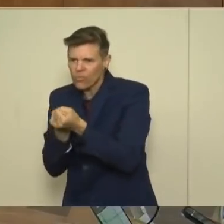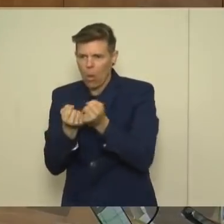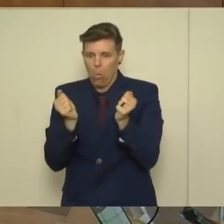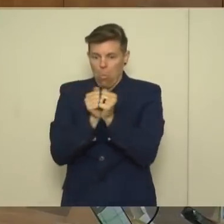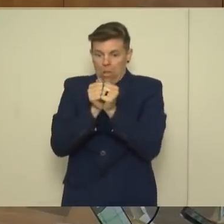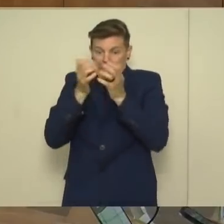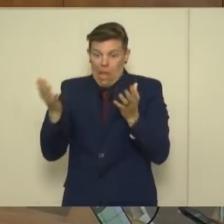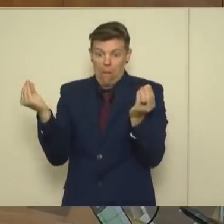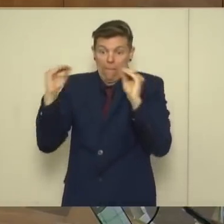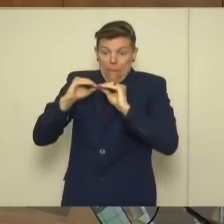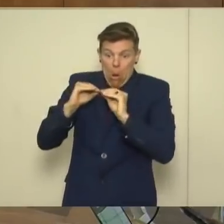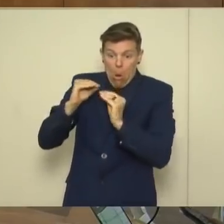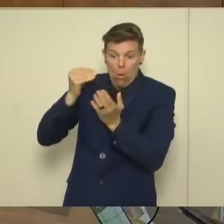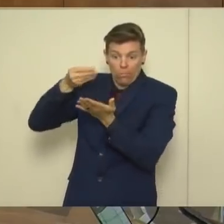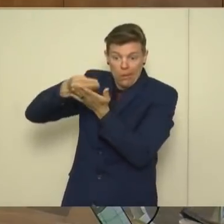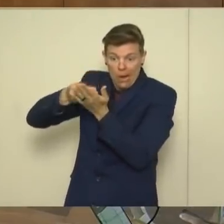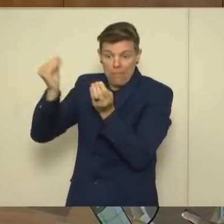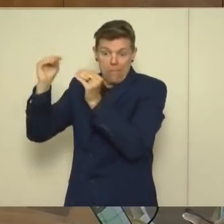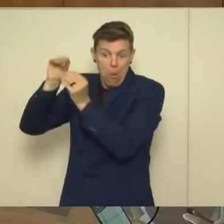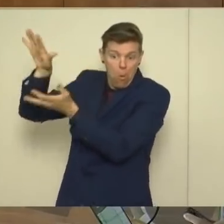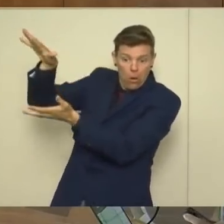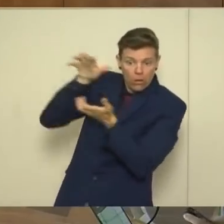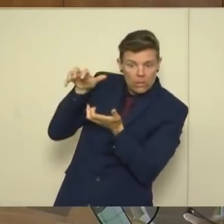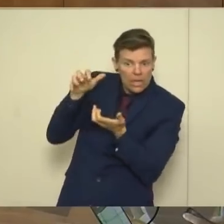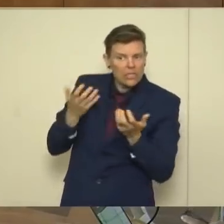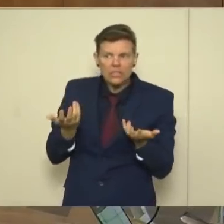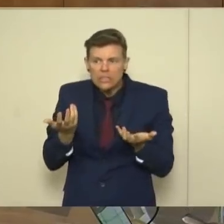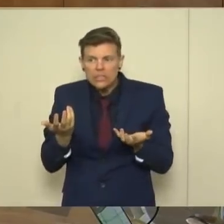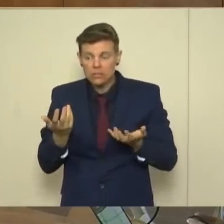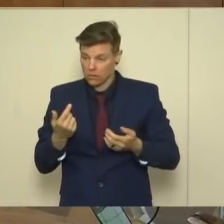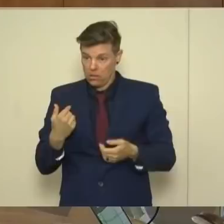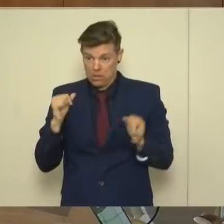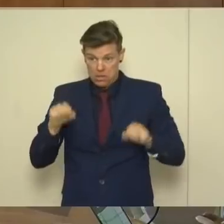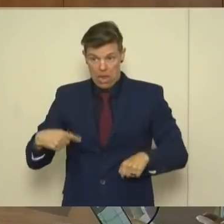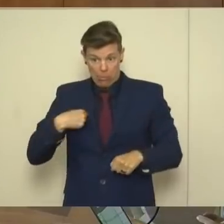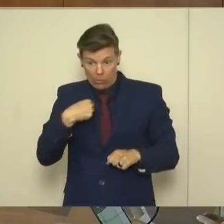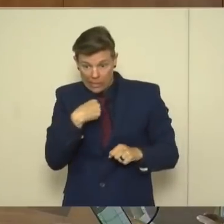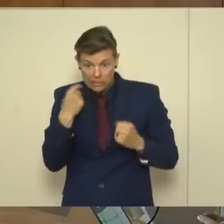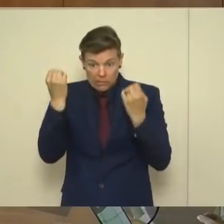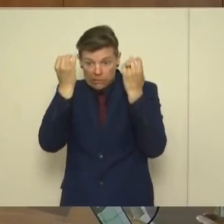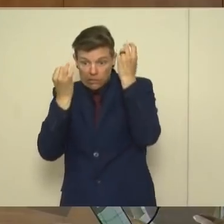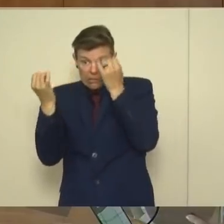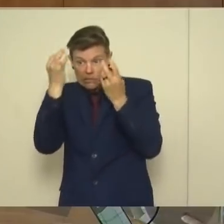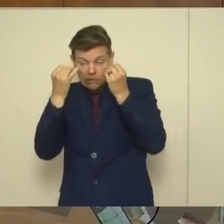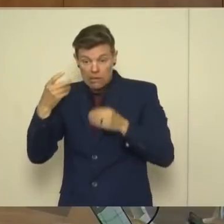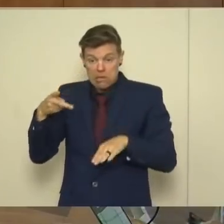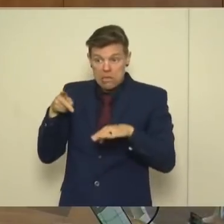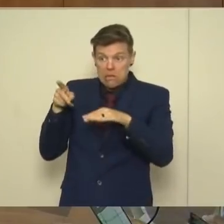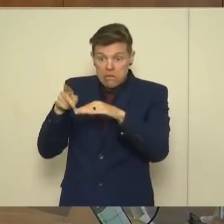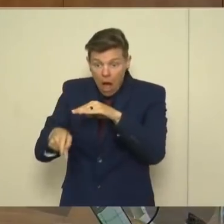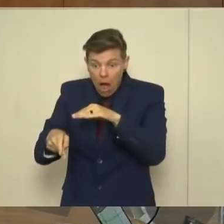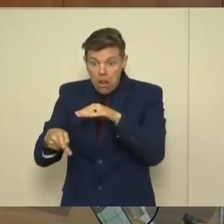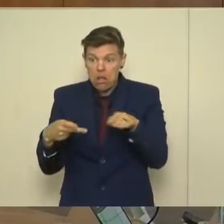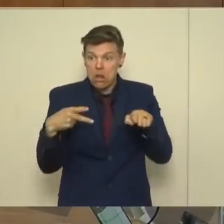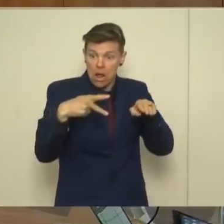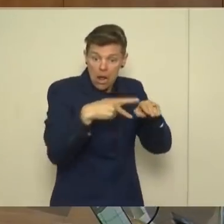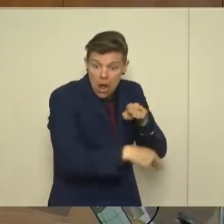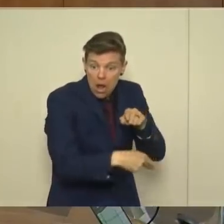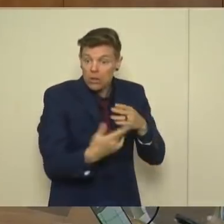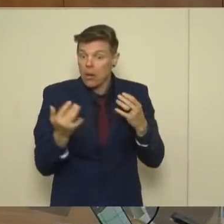to consider new cuts, perhaps another emergency session before the next